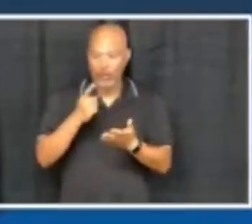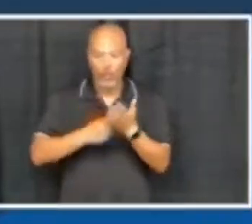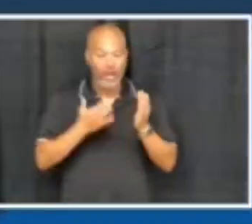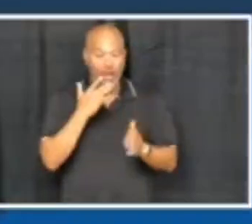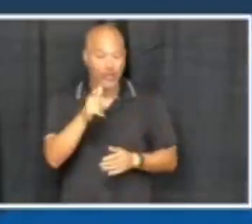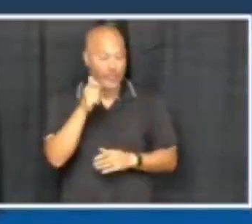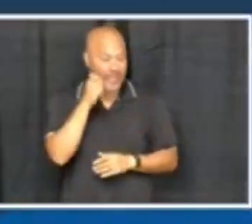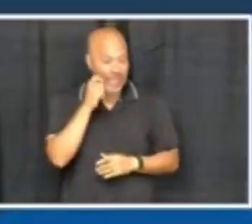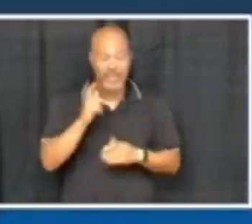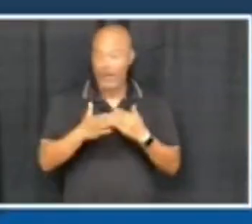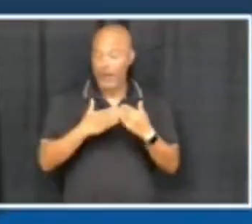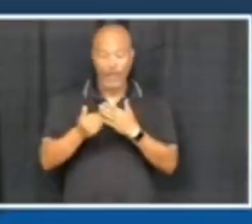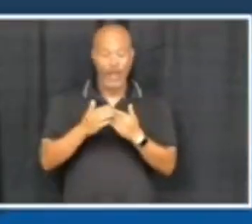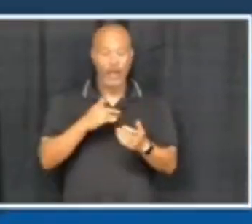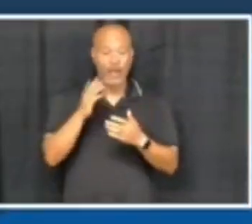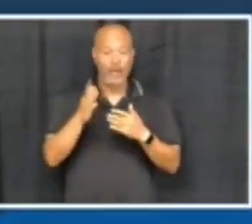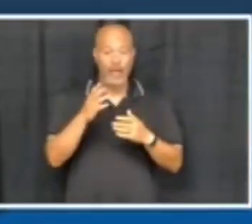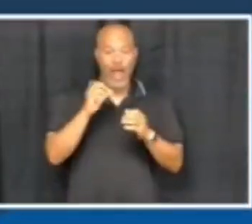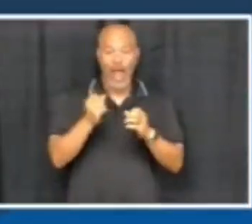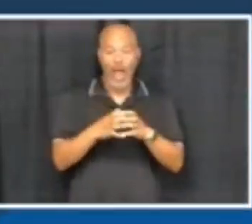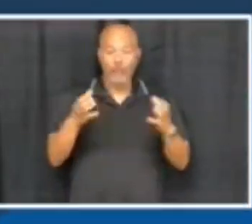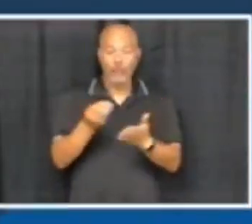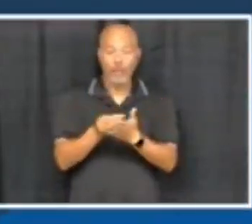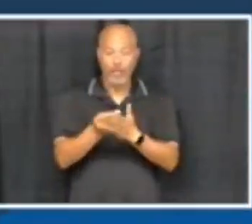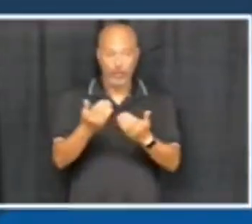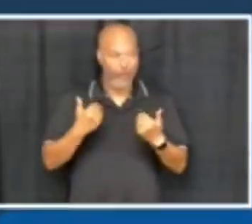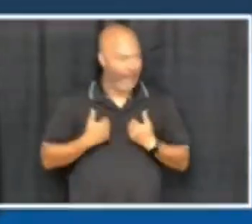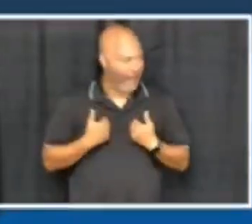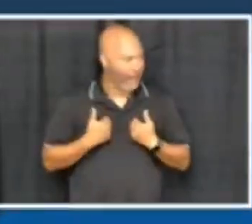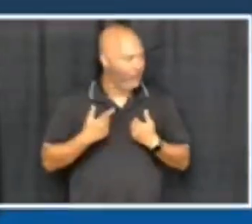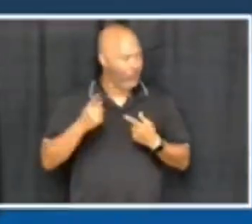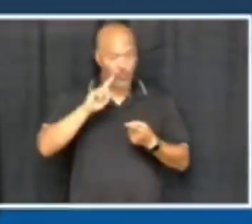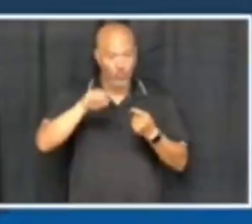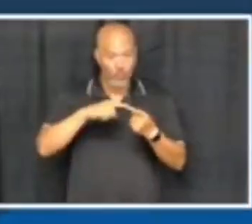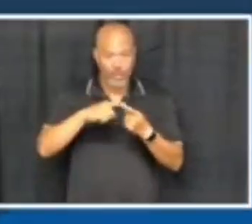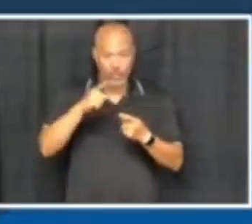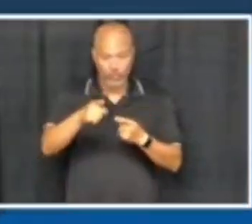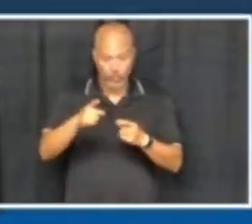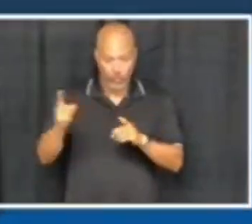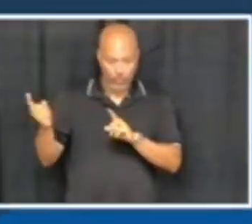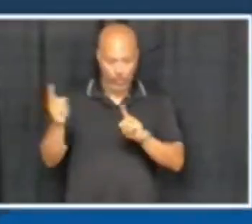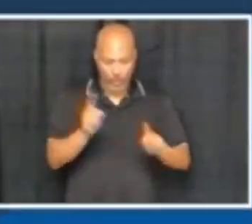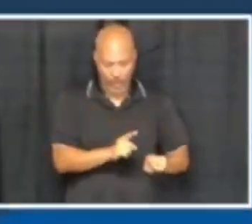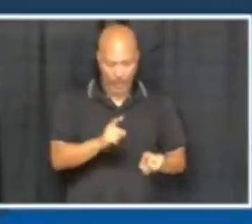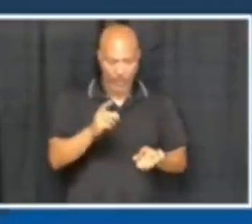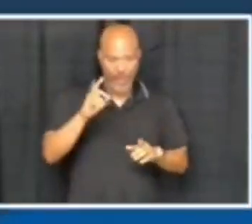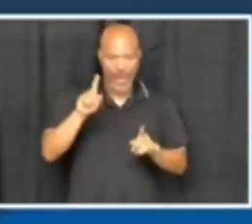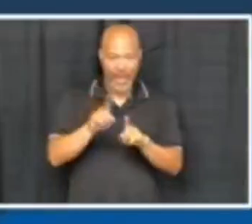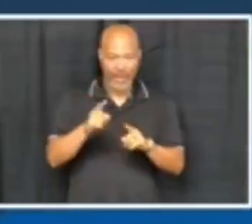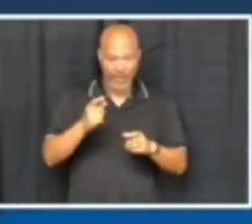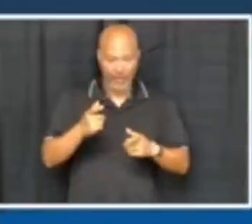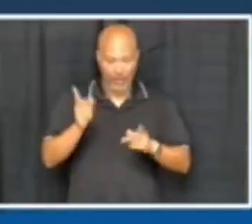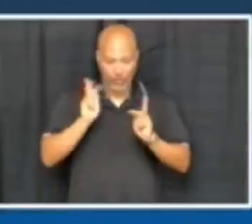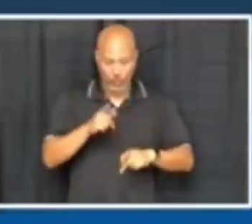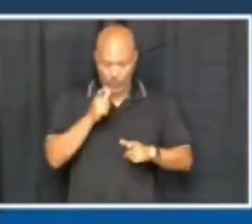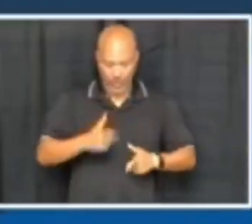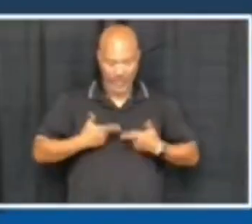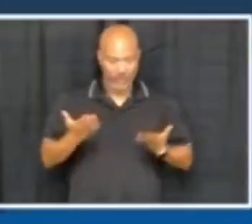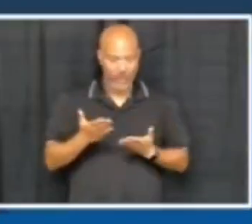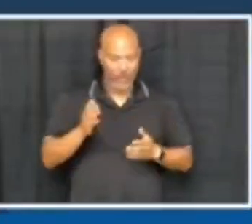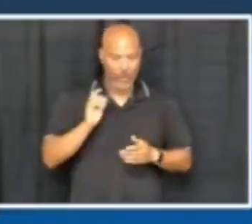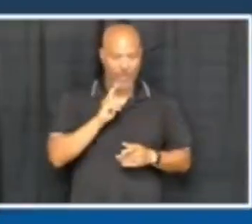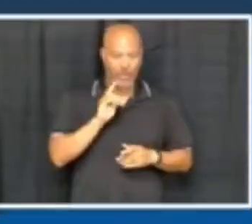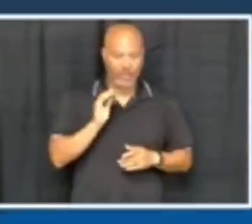color of skin you are, and it doesn't matter how much money you have. When you come as a resident, it is our job